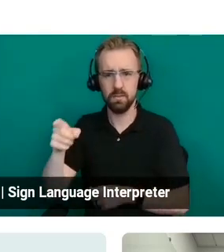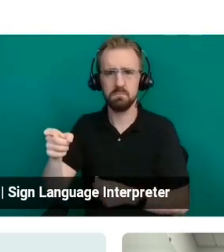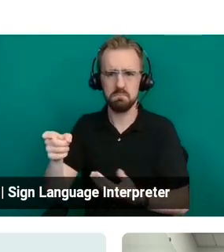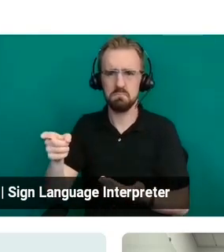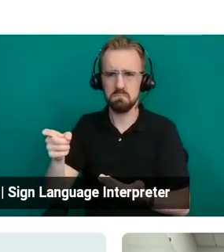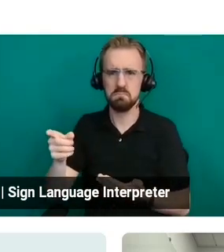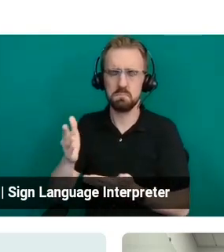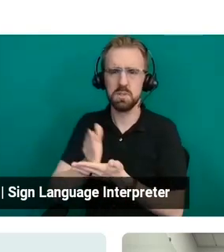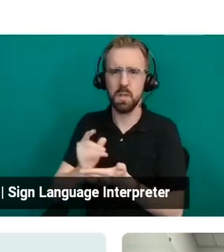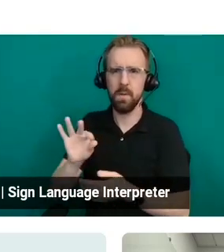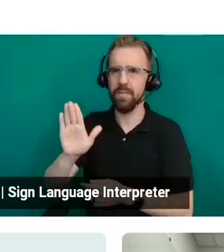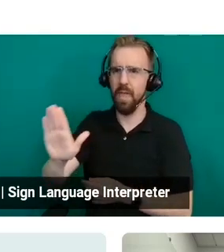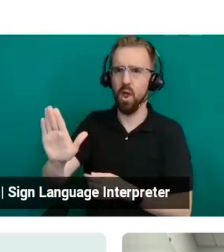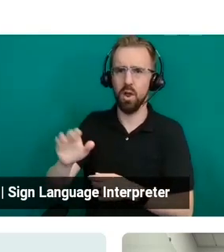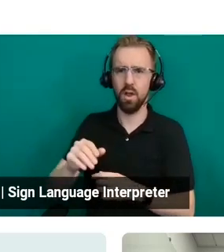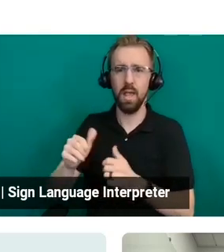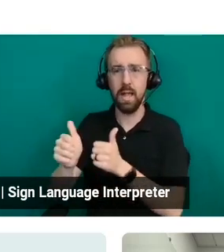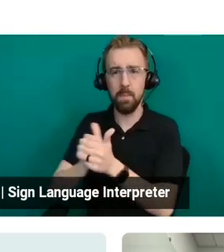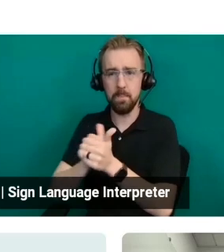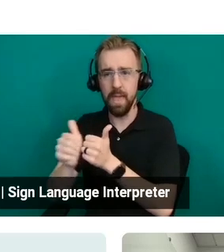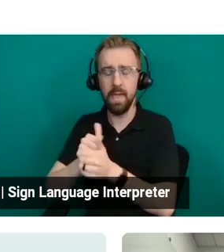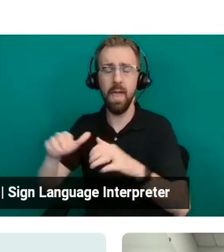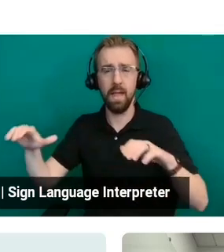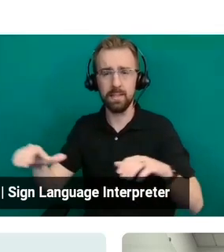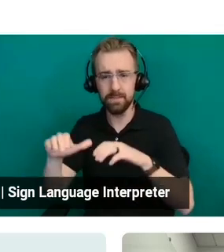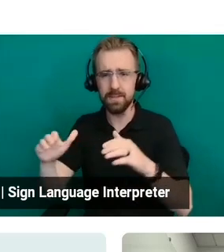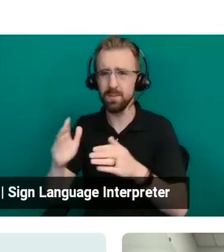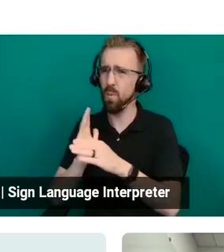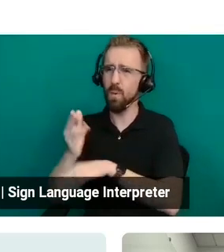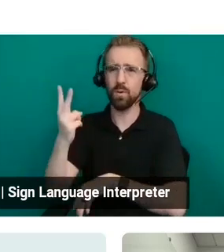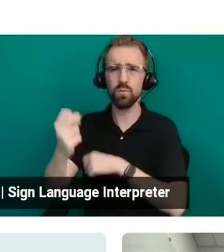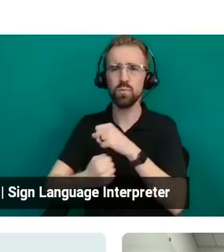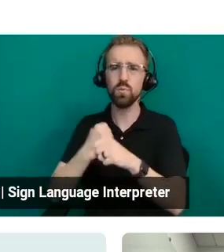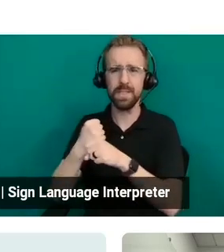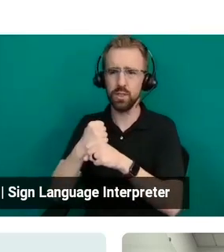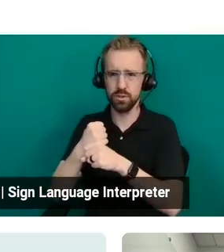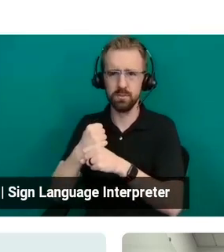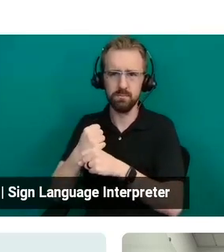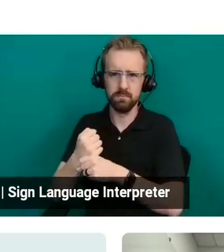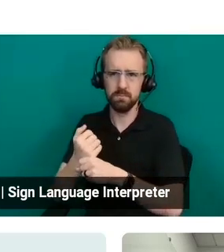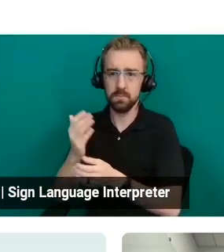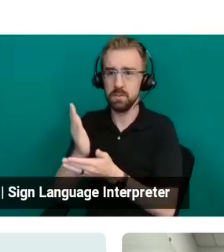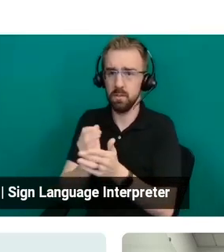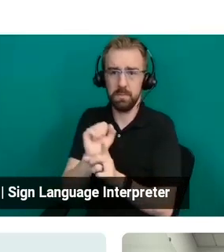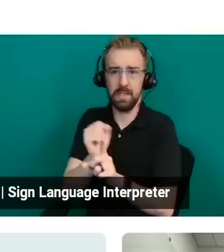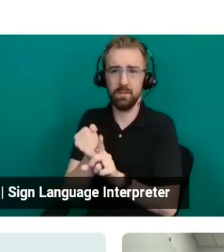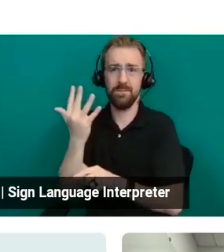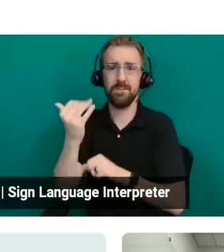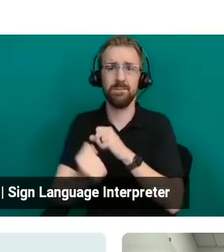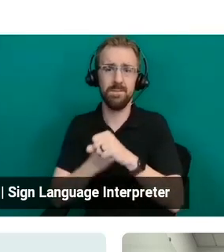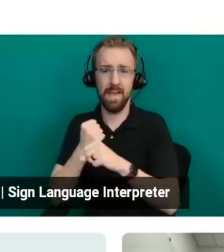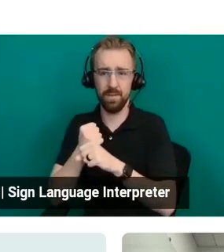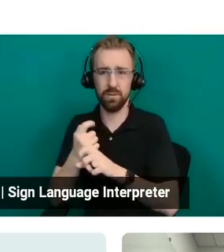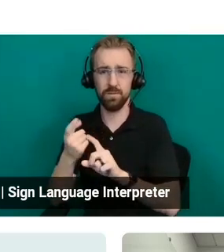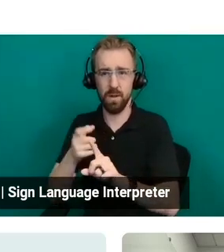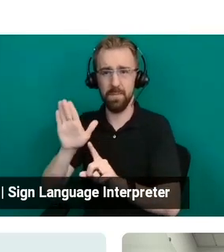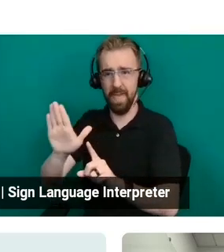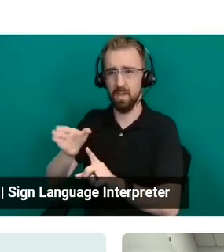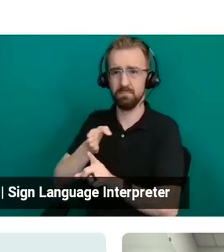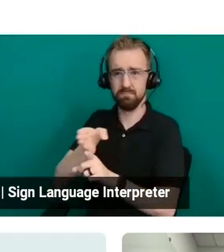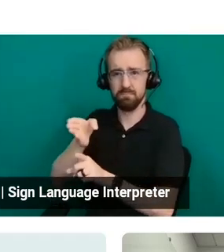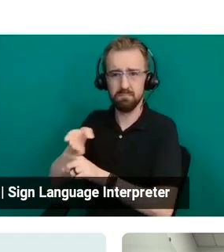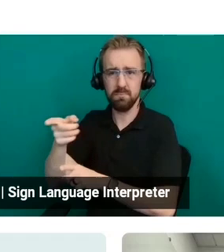on some of their campaigns and activities was over 2 years. In some cases, it was 5 years for some of the channels that they were spending